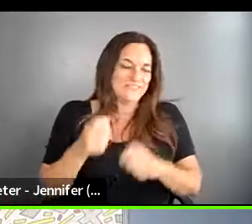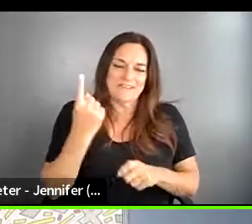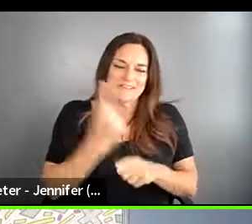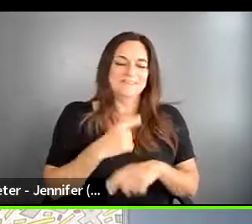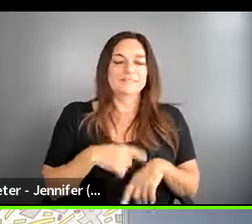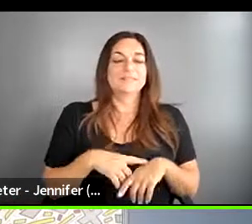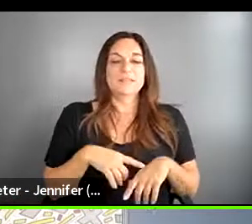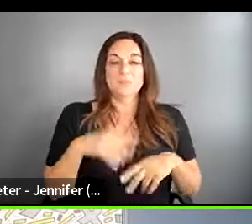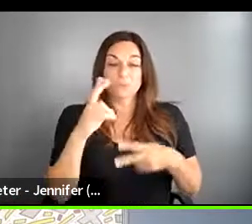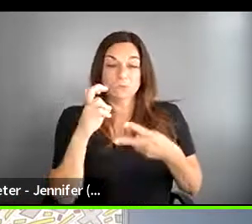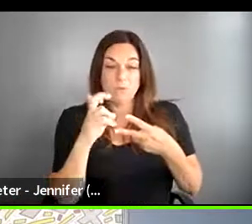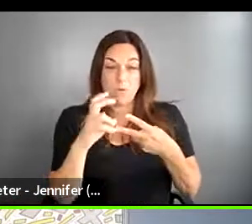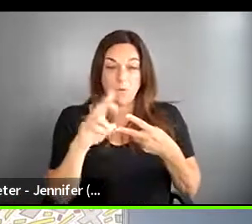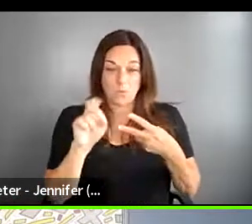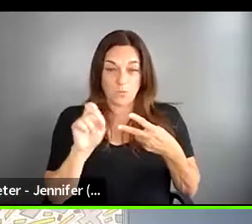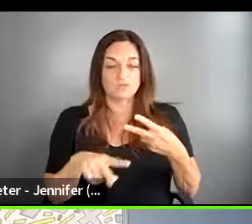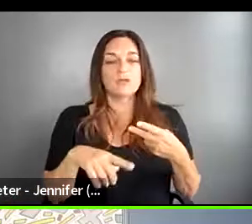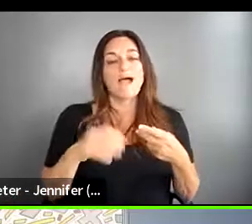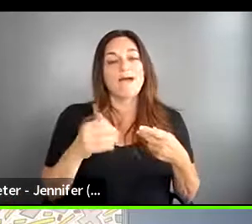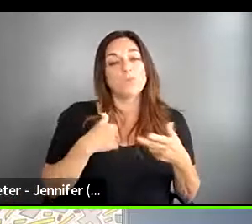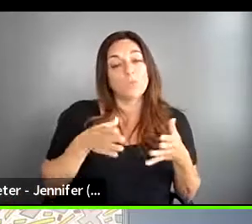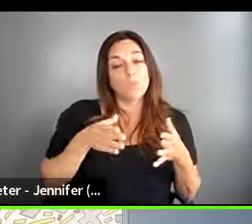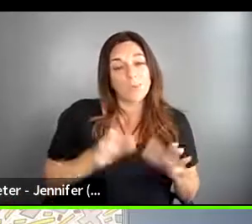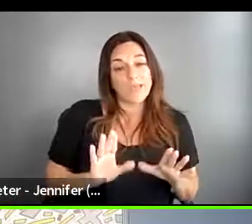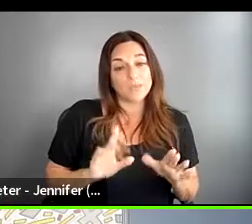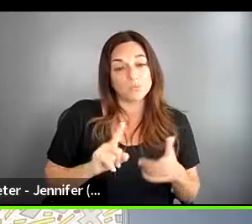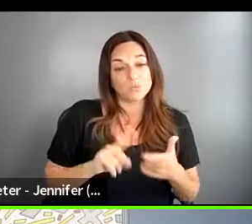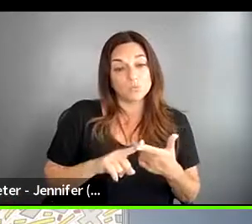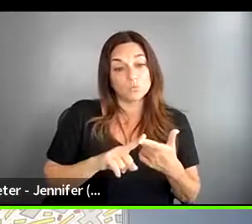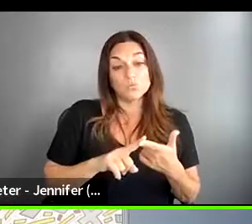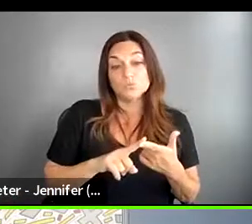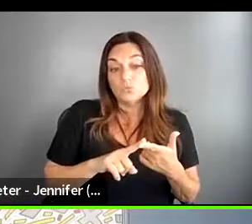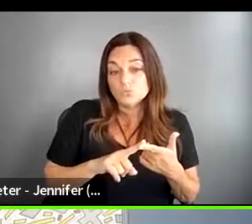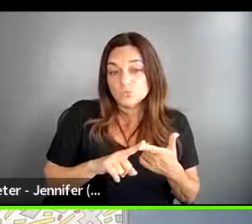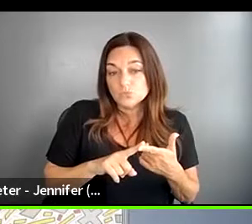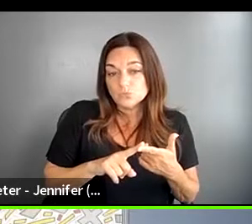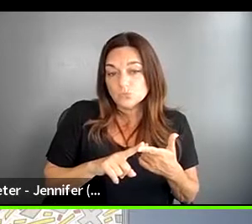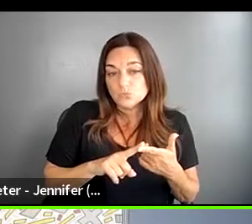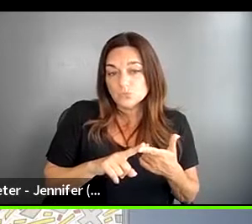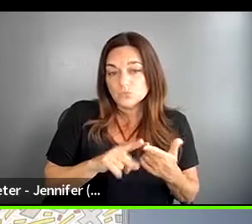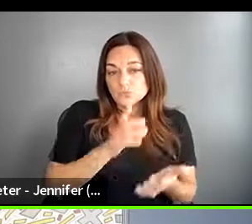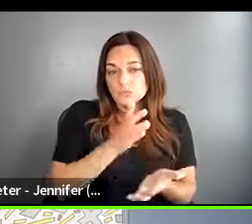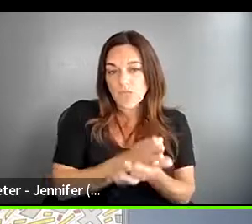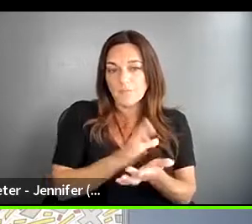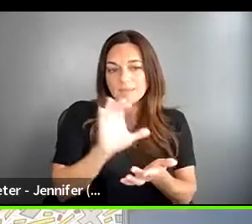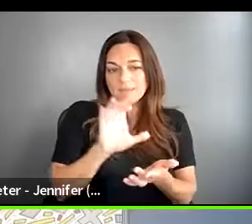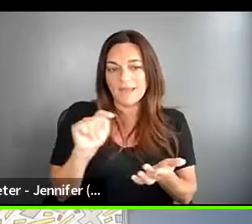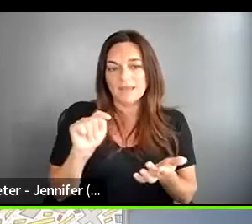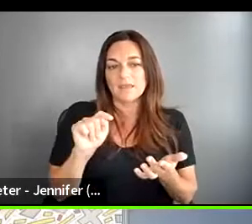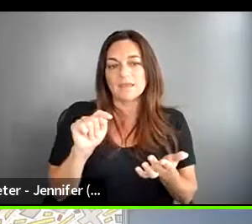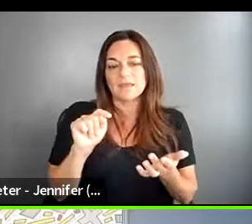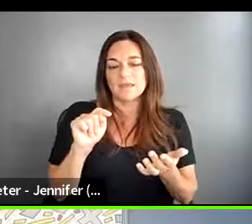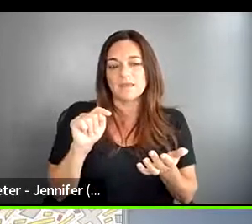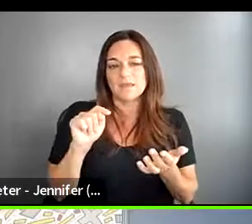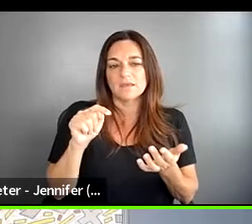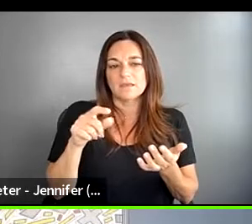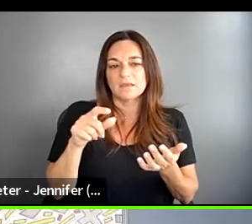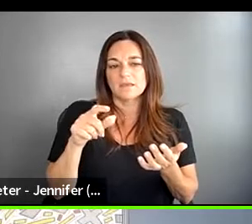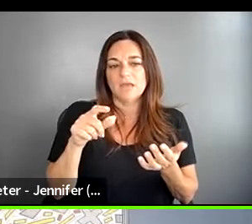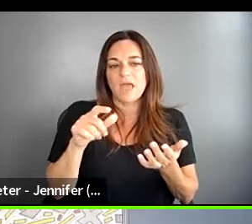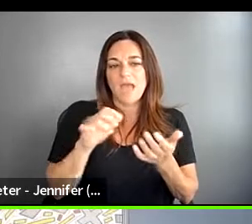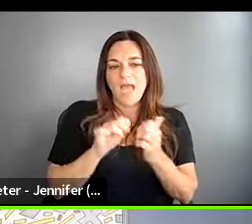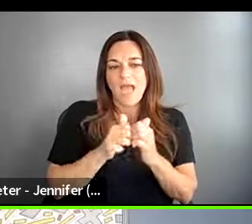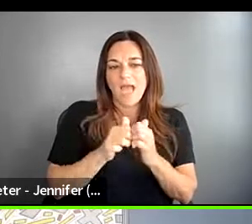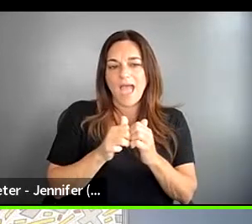questions. Is there a way to stop, well, three now. Is there a way to stop Connecticut from making highways or roads